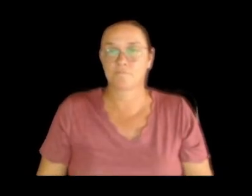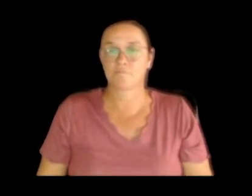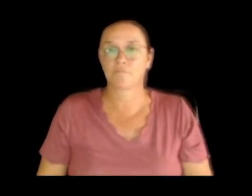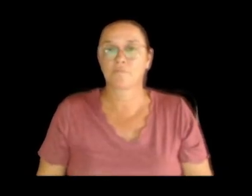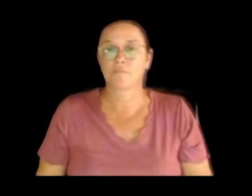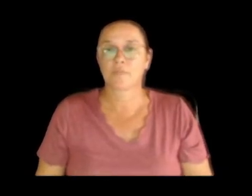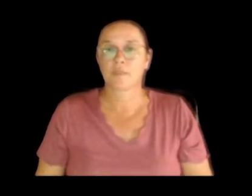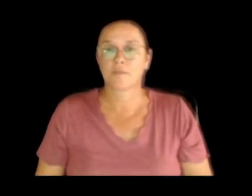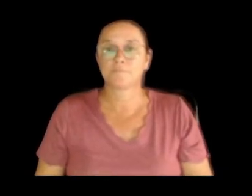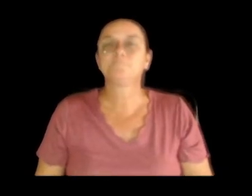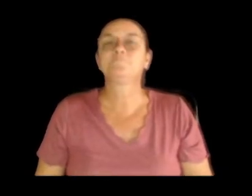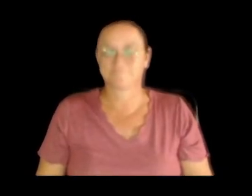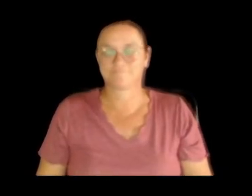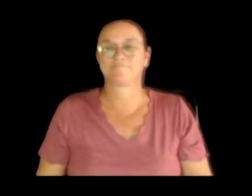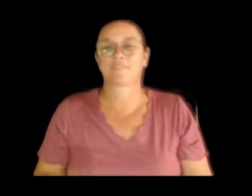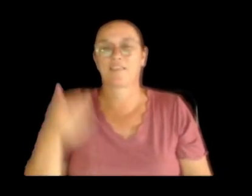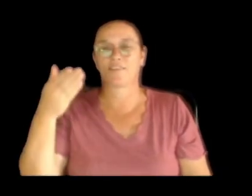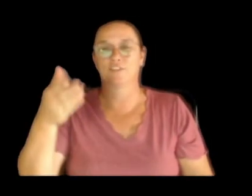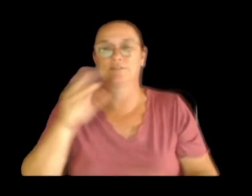And there they are.